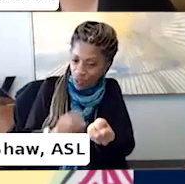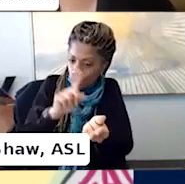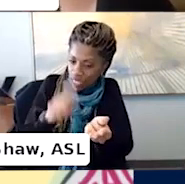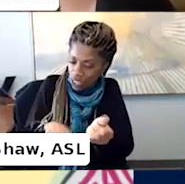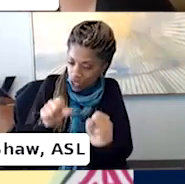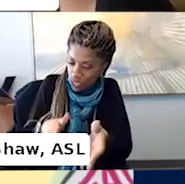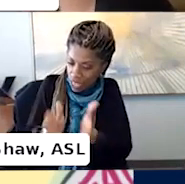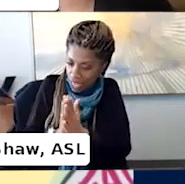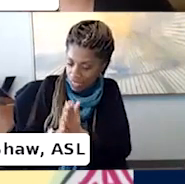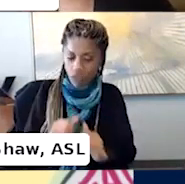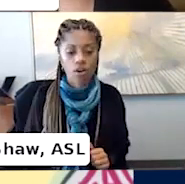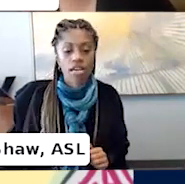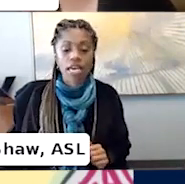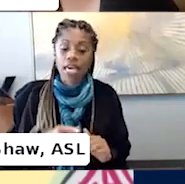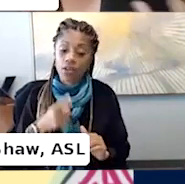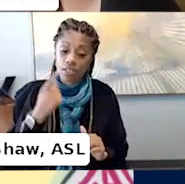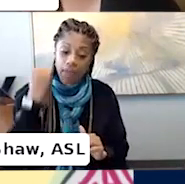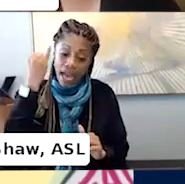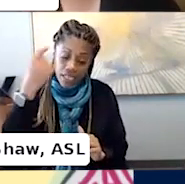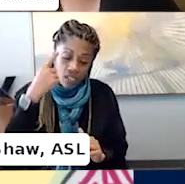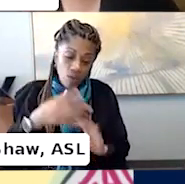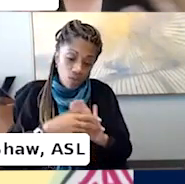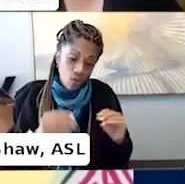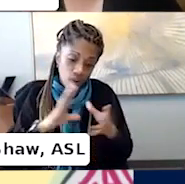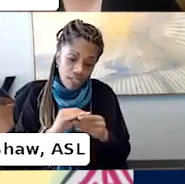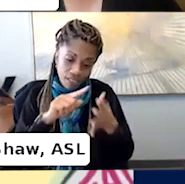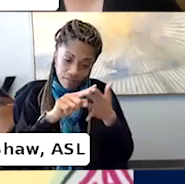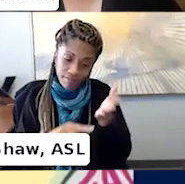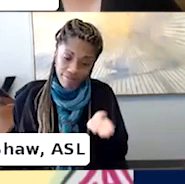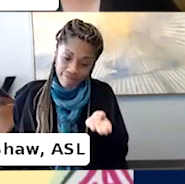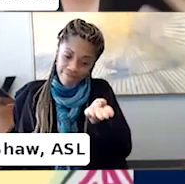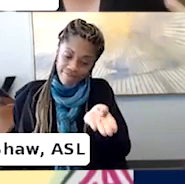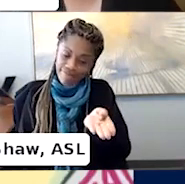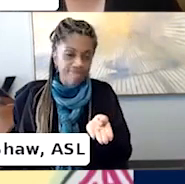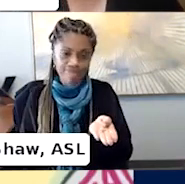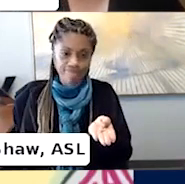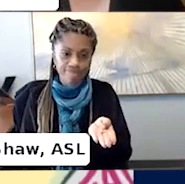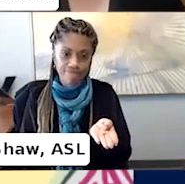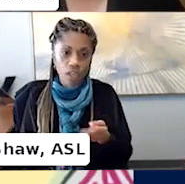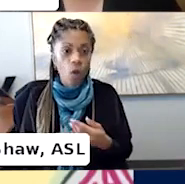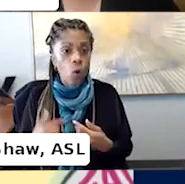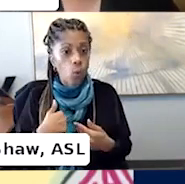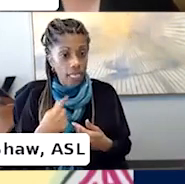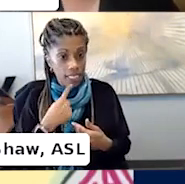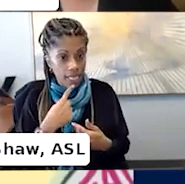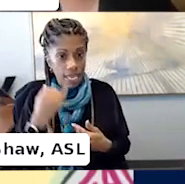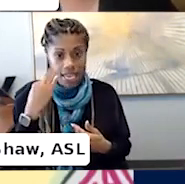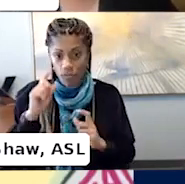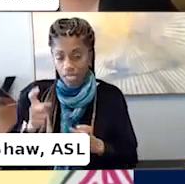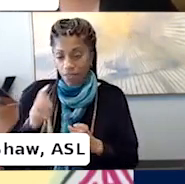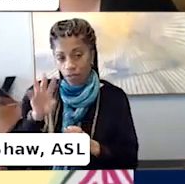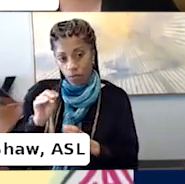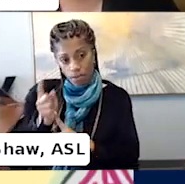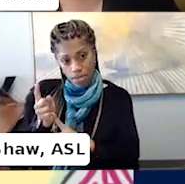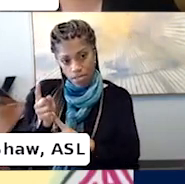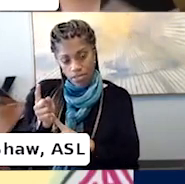that we know that you want to tell. That really was led by, if you're given this 40 minutes, what matters to you? What questions do you want